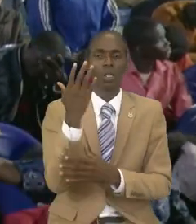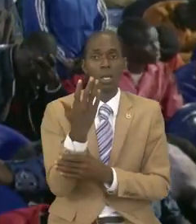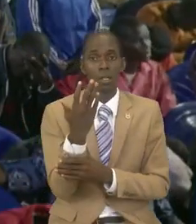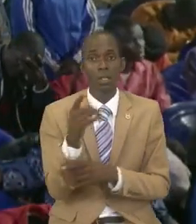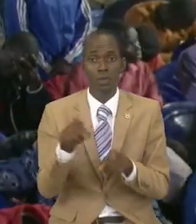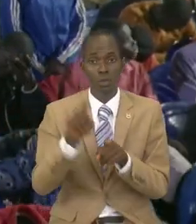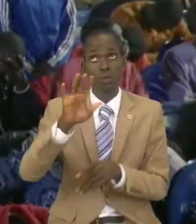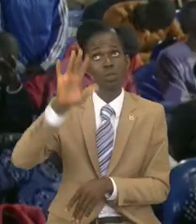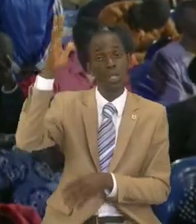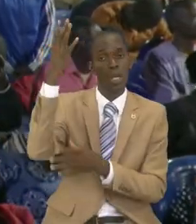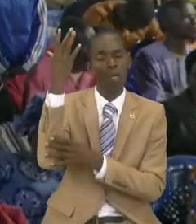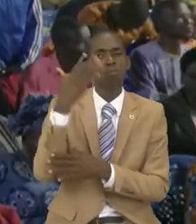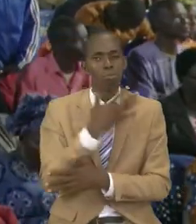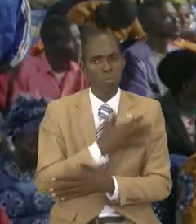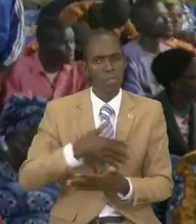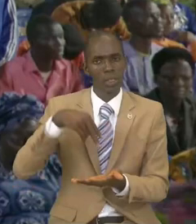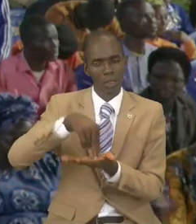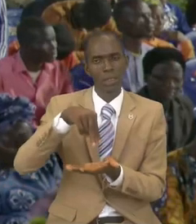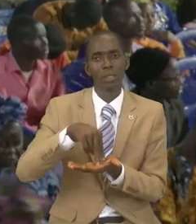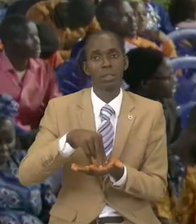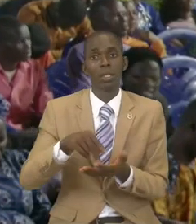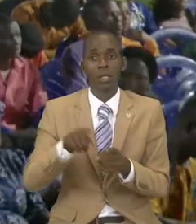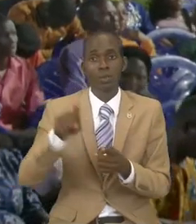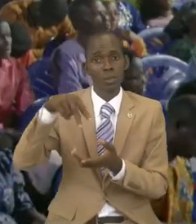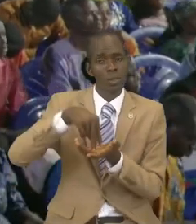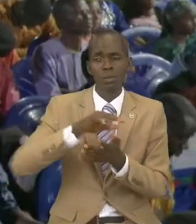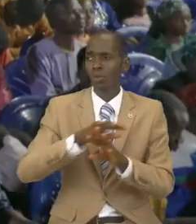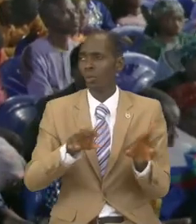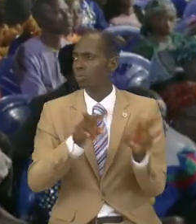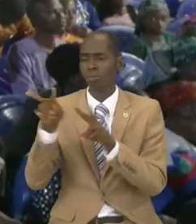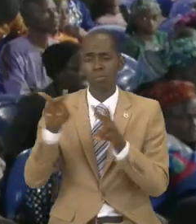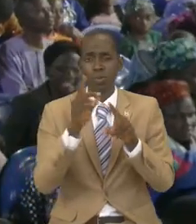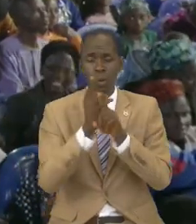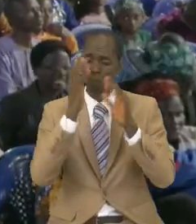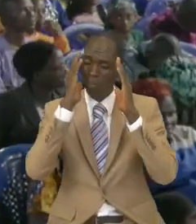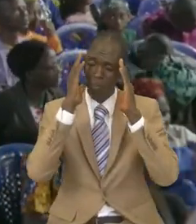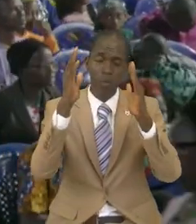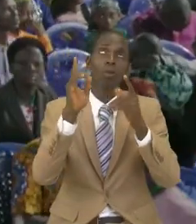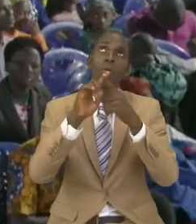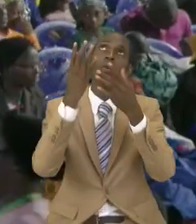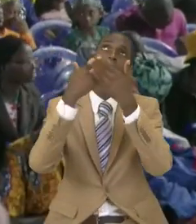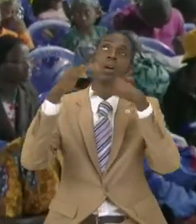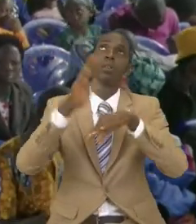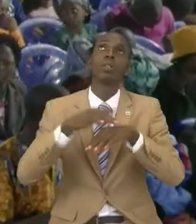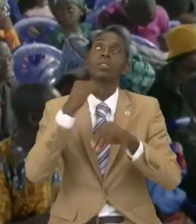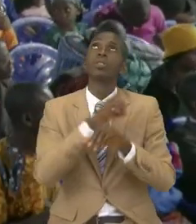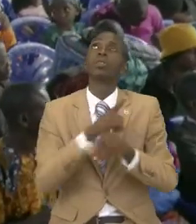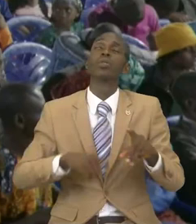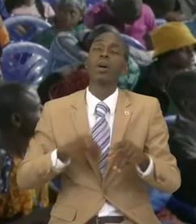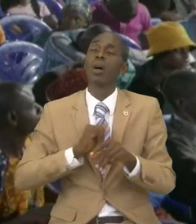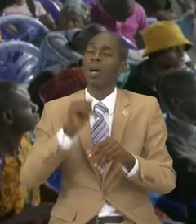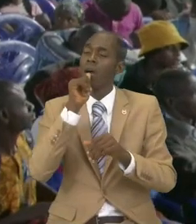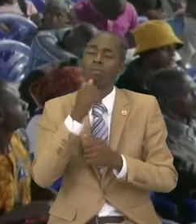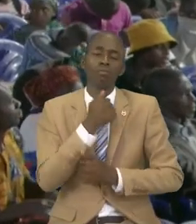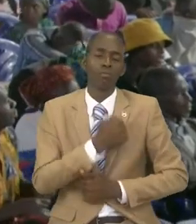your mind, in your heart, confess and forsake and say, Lord, I'm sorry, I have sinned. I will